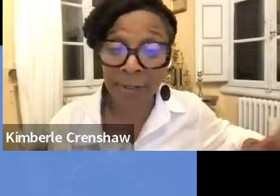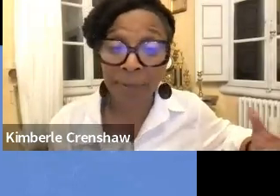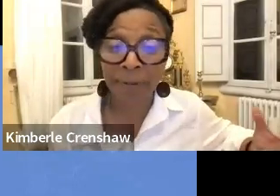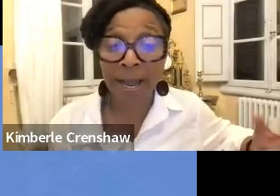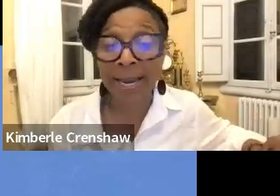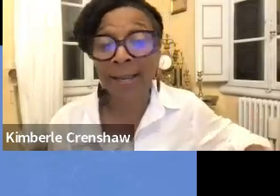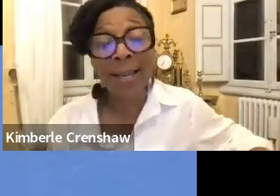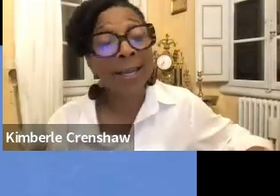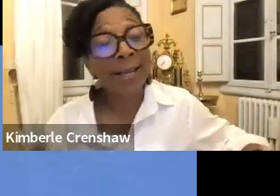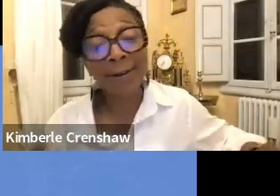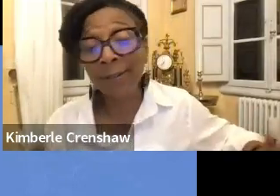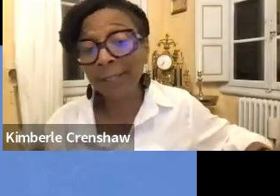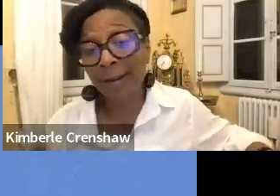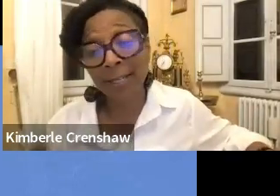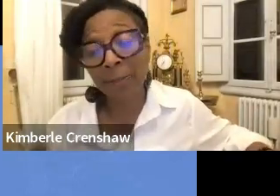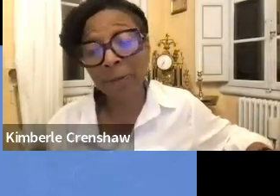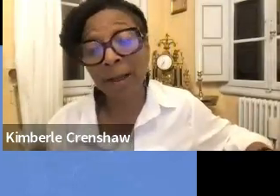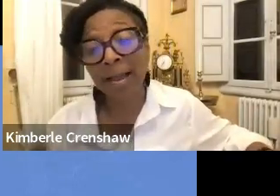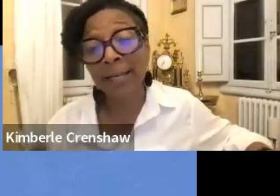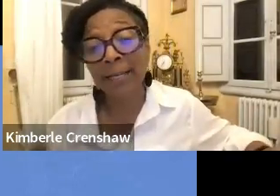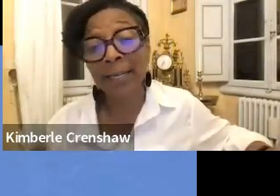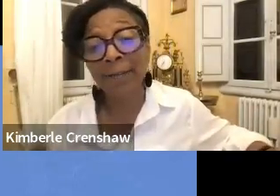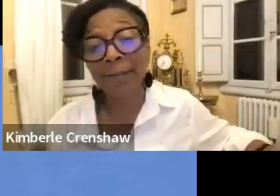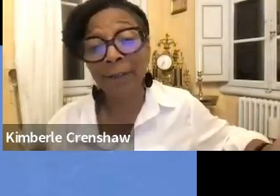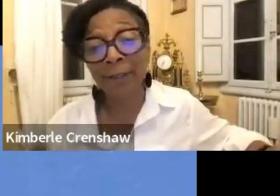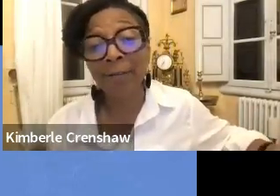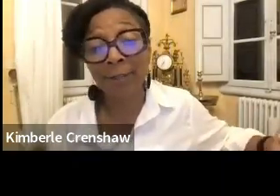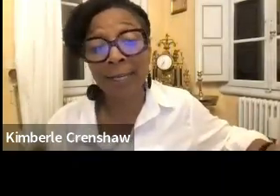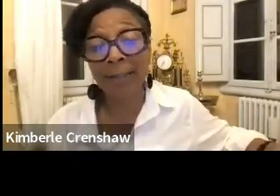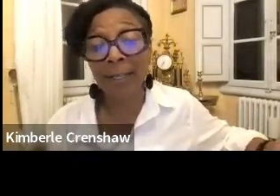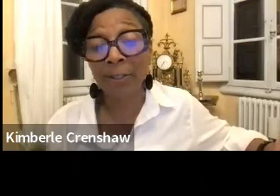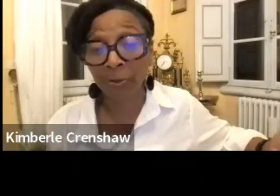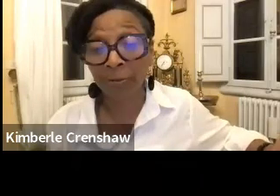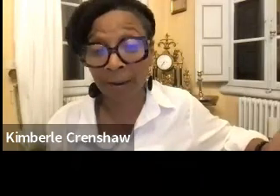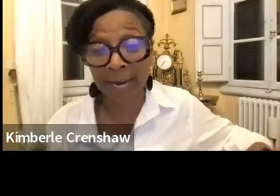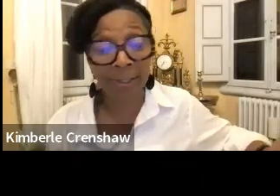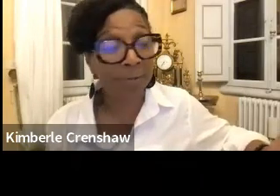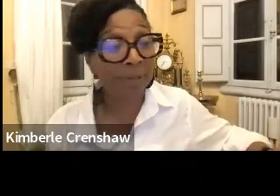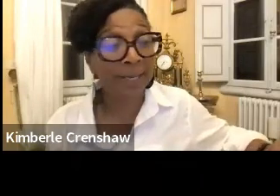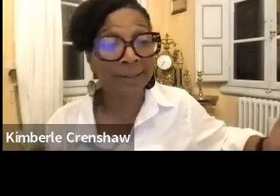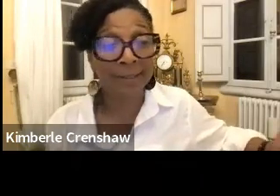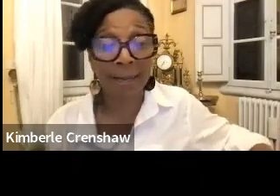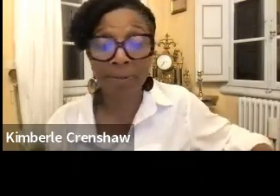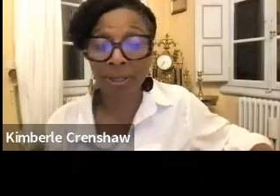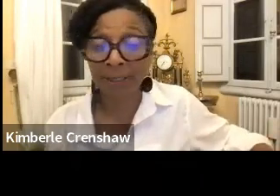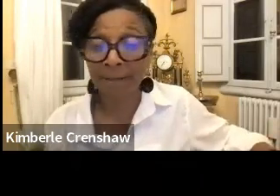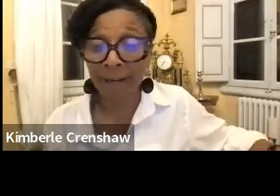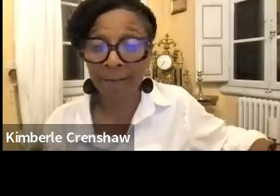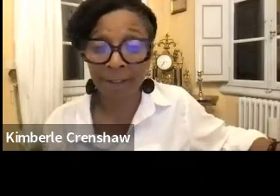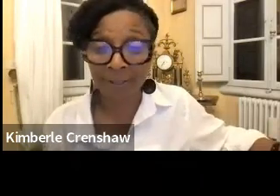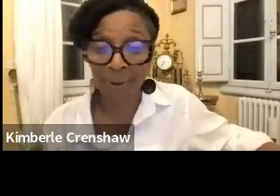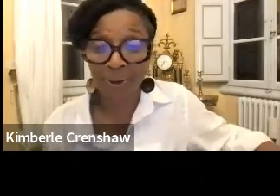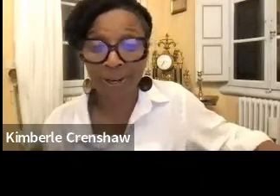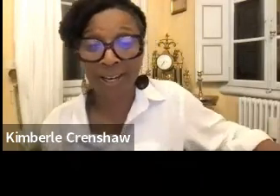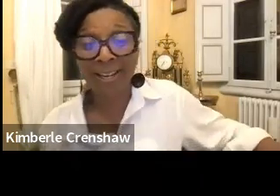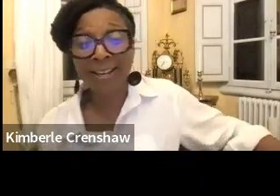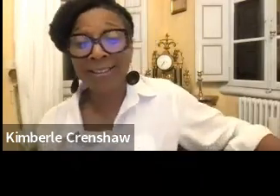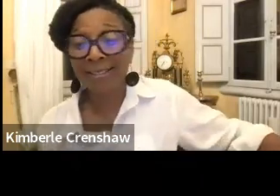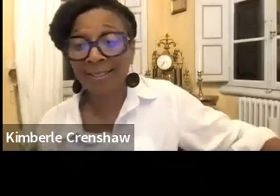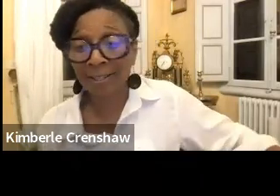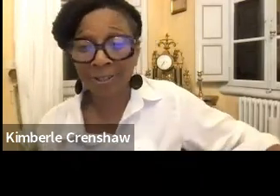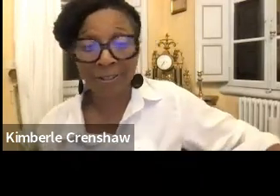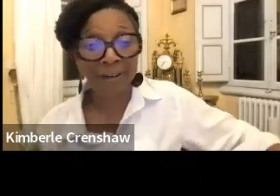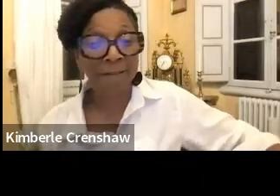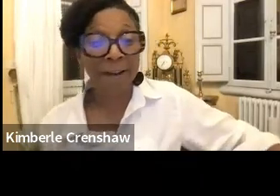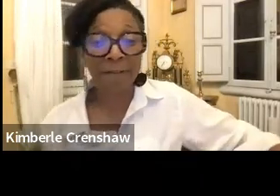creates a new pariah. It only creates a pariah if you think that you're right to being the subject of every story,